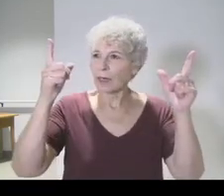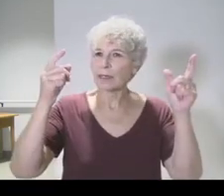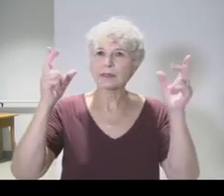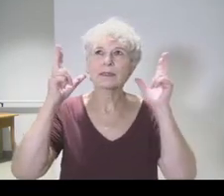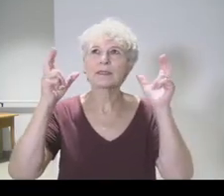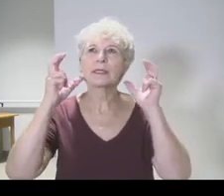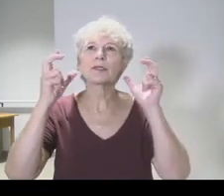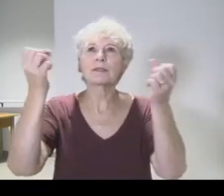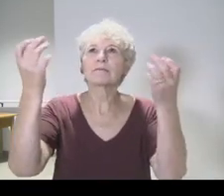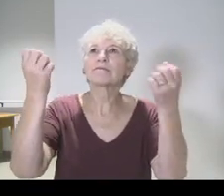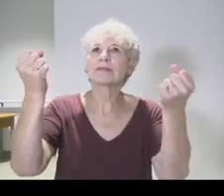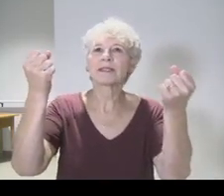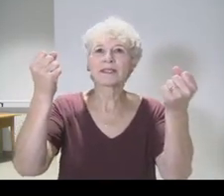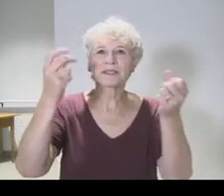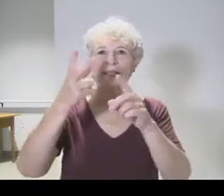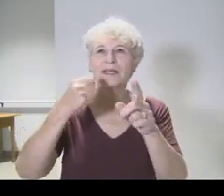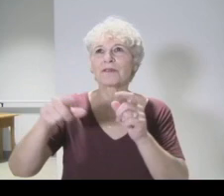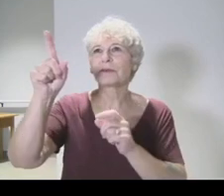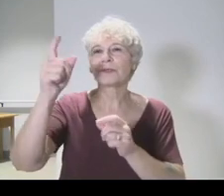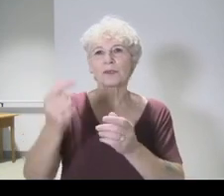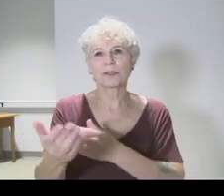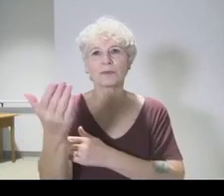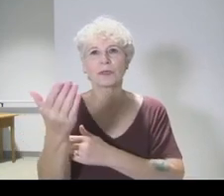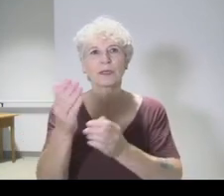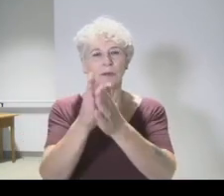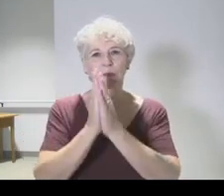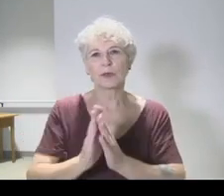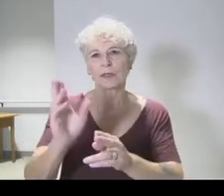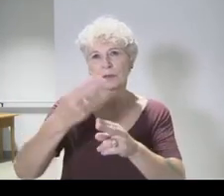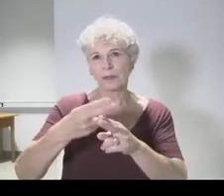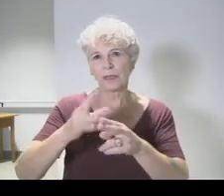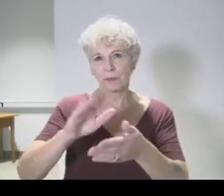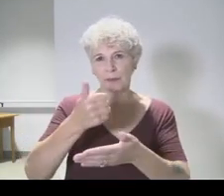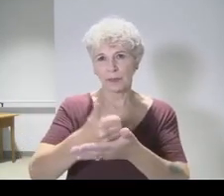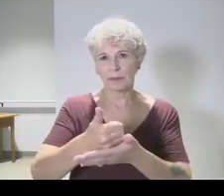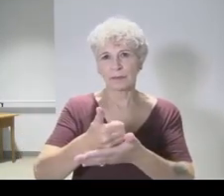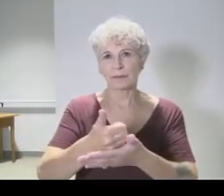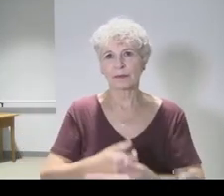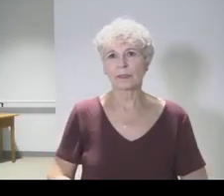would hear from you this morning. And we do pray this in your name. Amen.